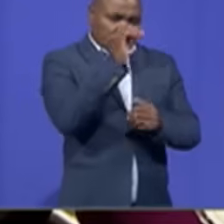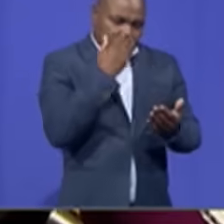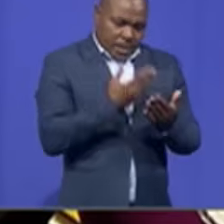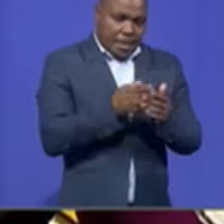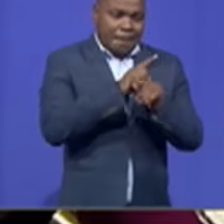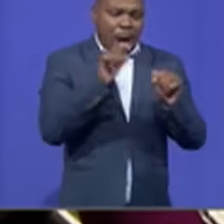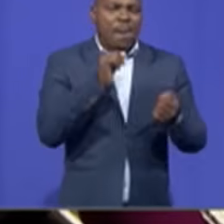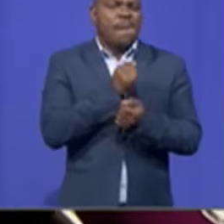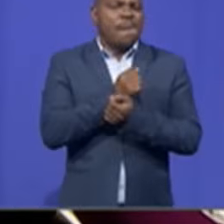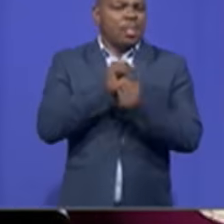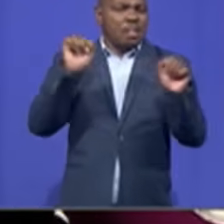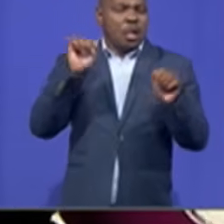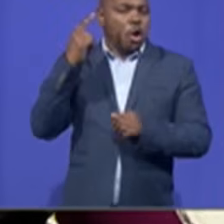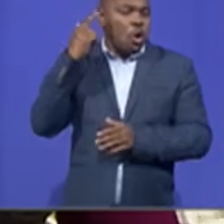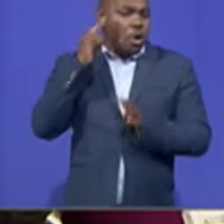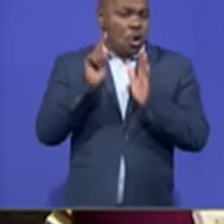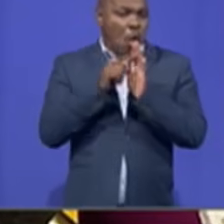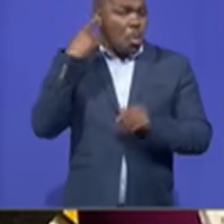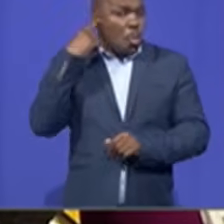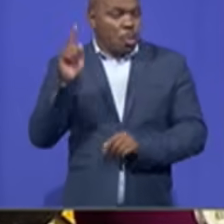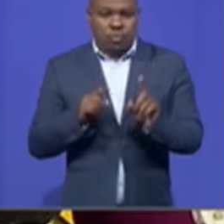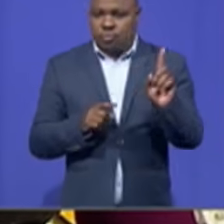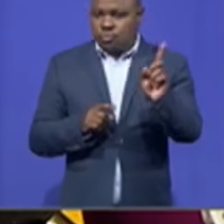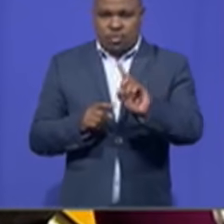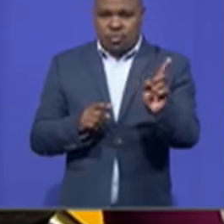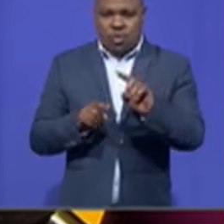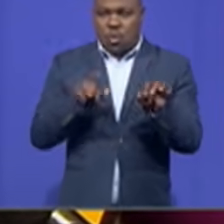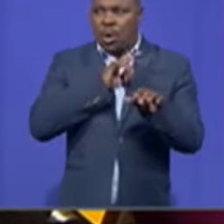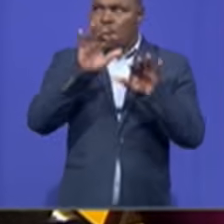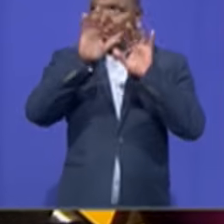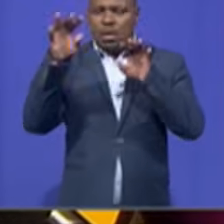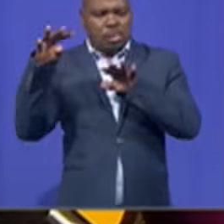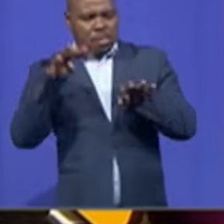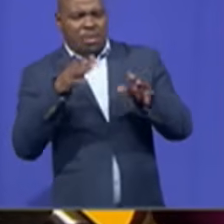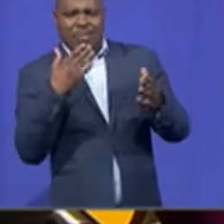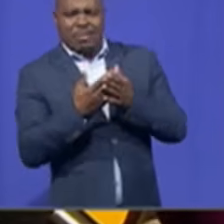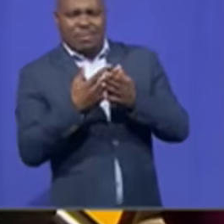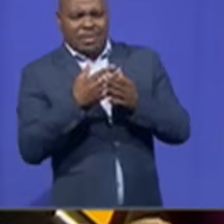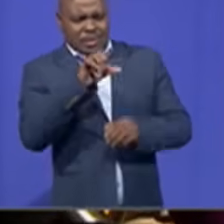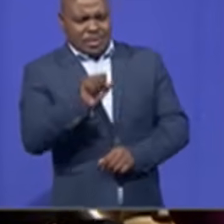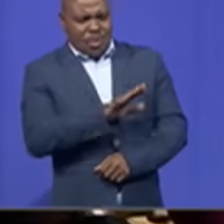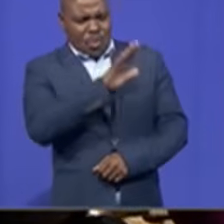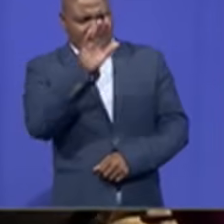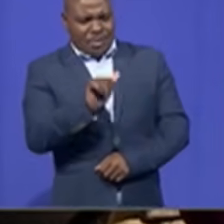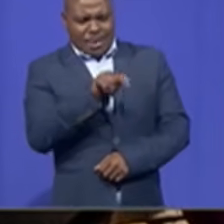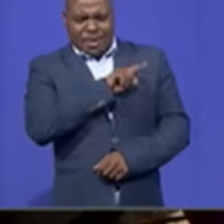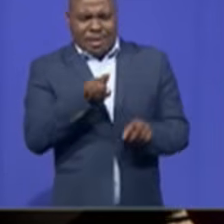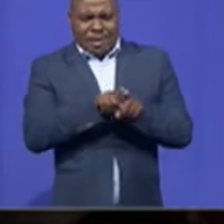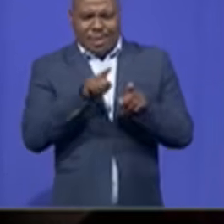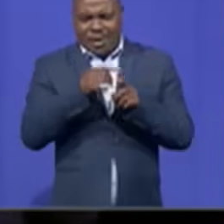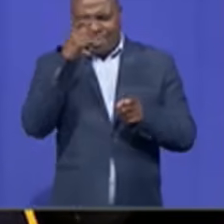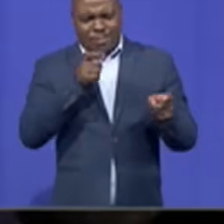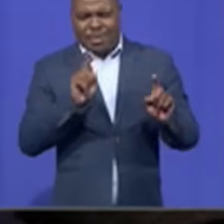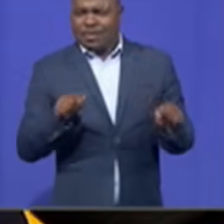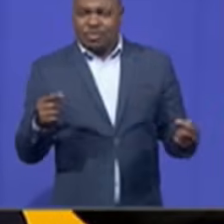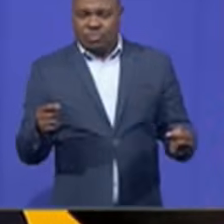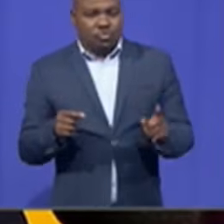their own hands and give us a terrible image that there is no state in South